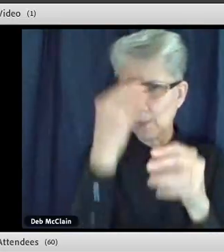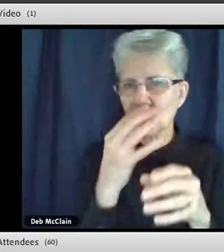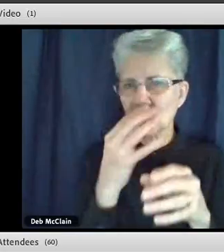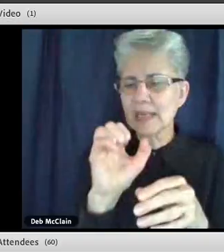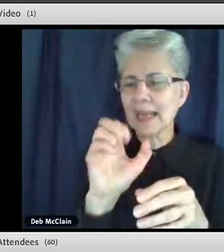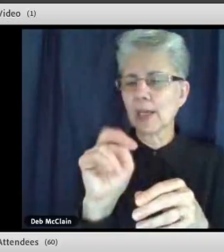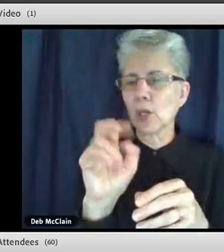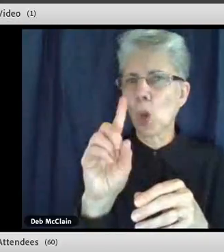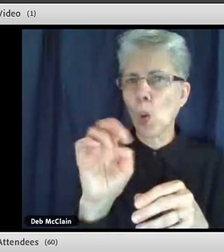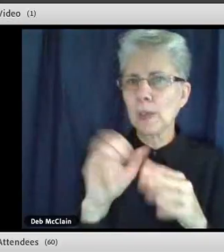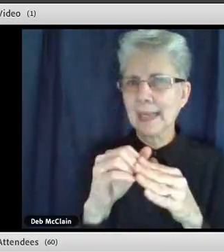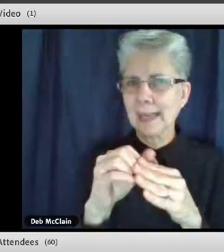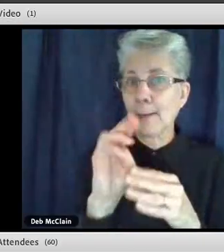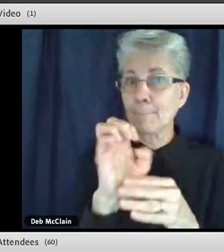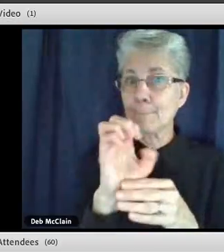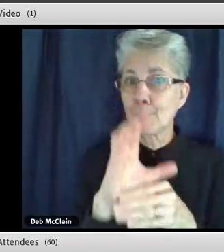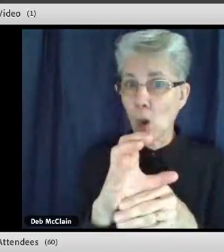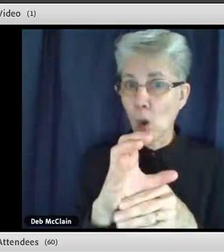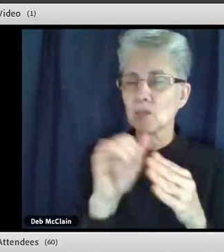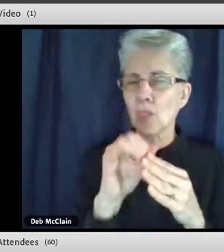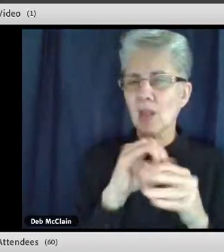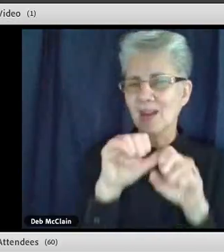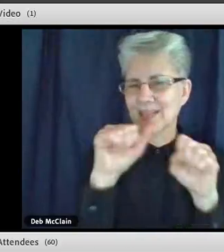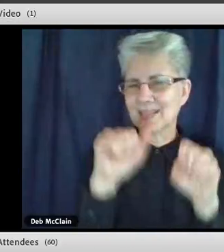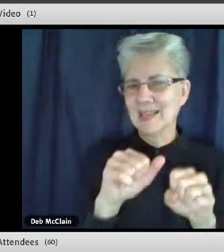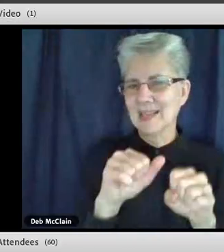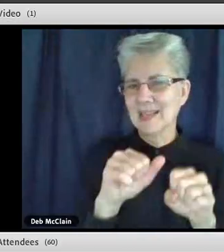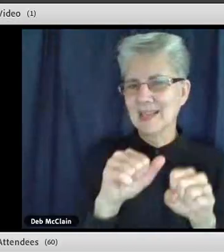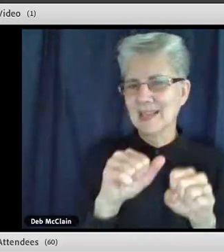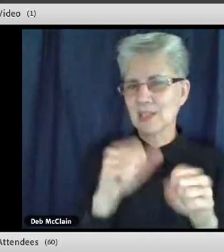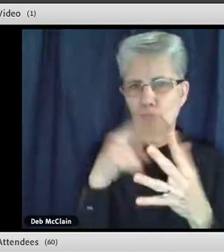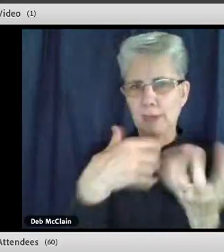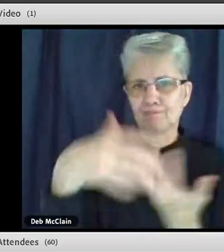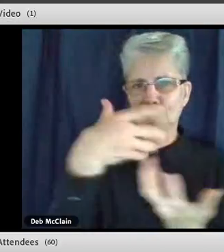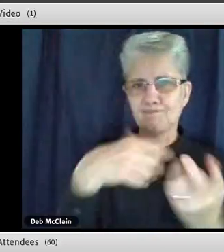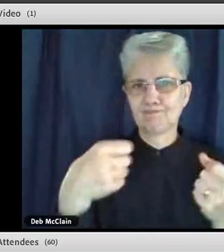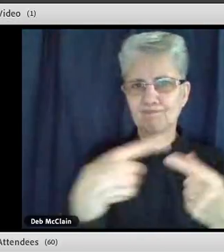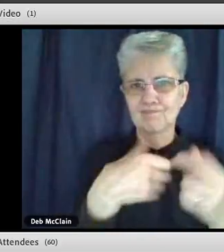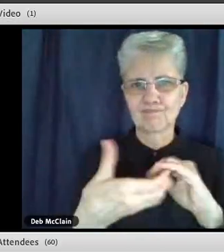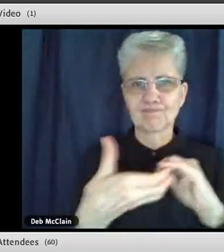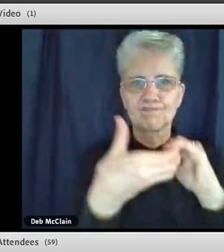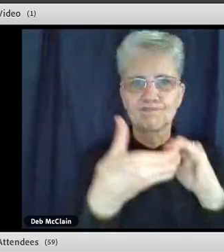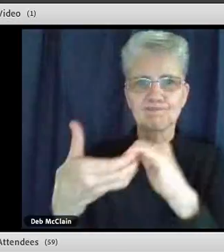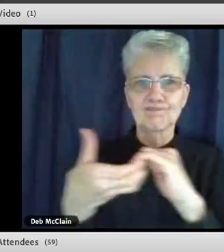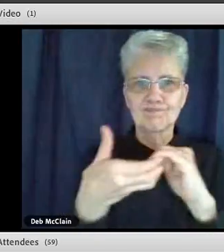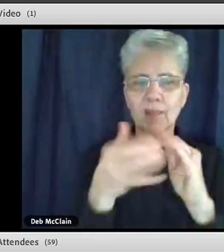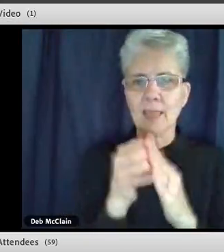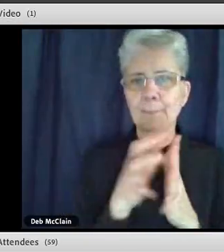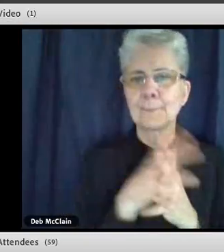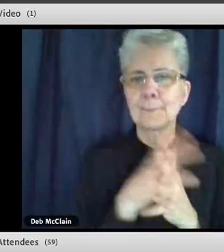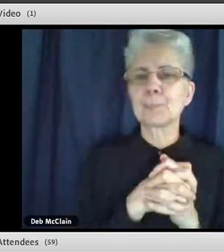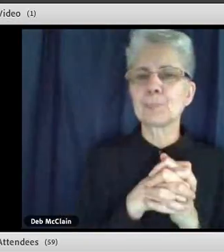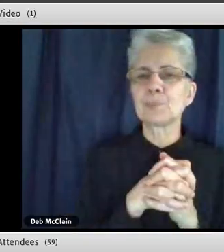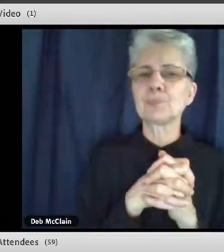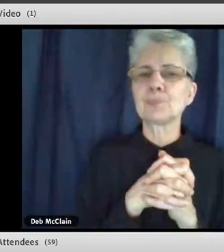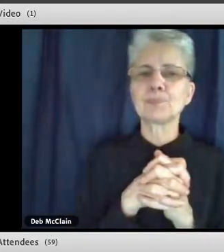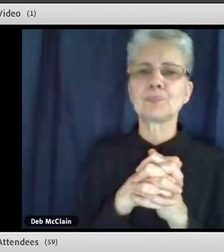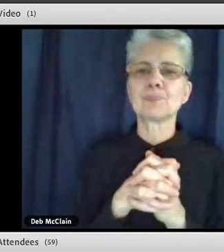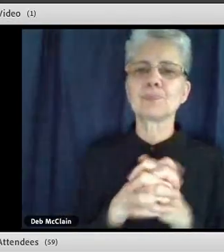in MARC so that our systems can understand what to do with that information, okay?